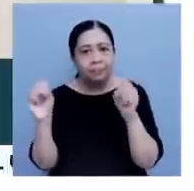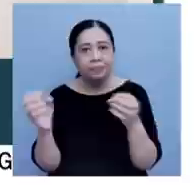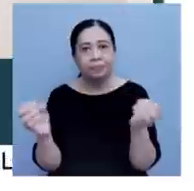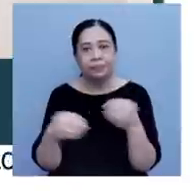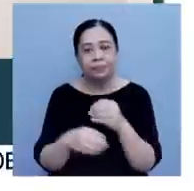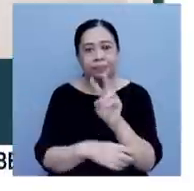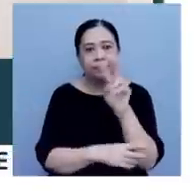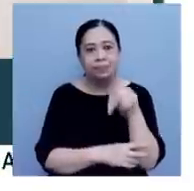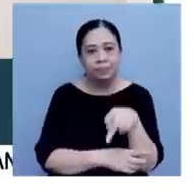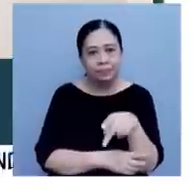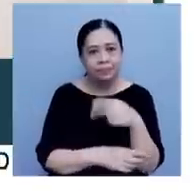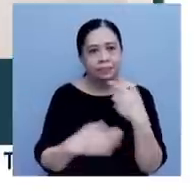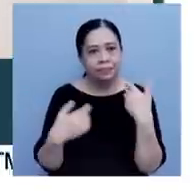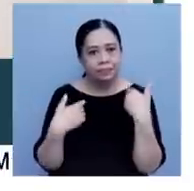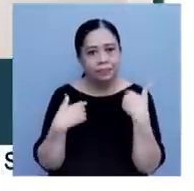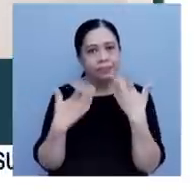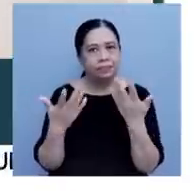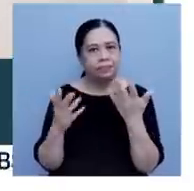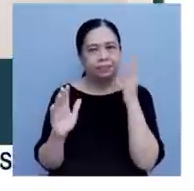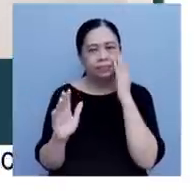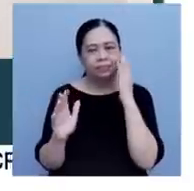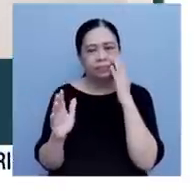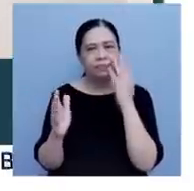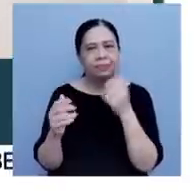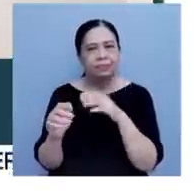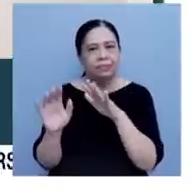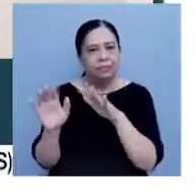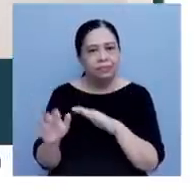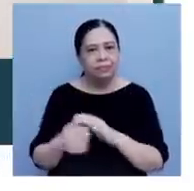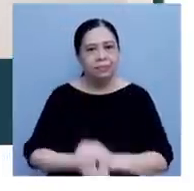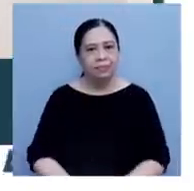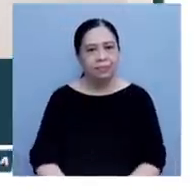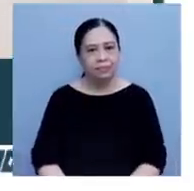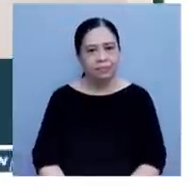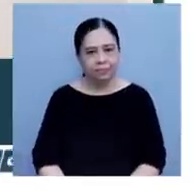vice president has been a long-standing tradition.